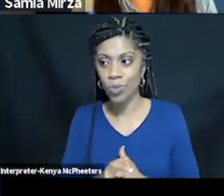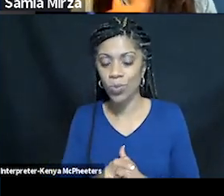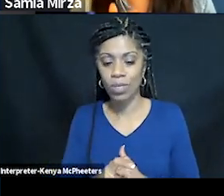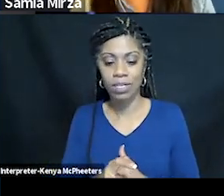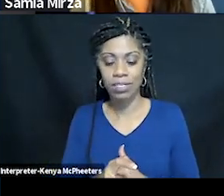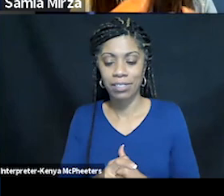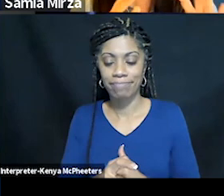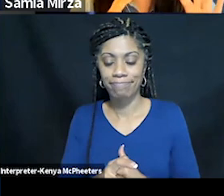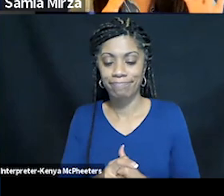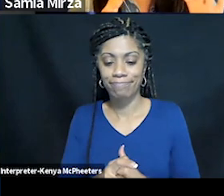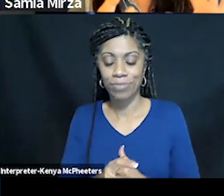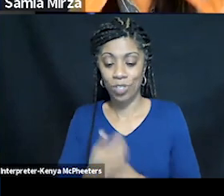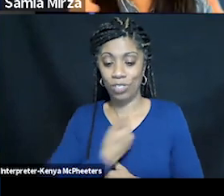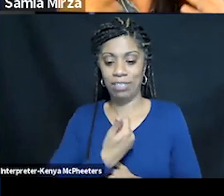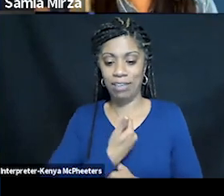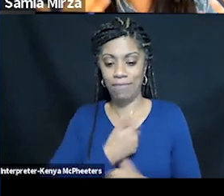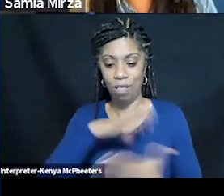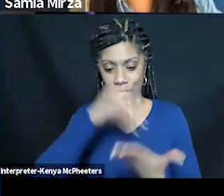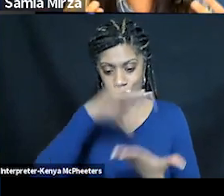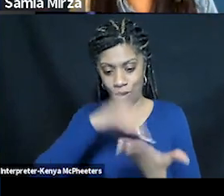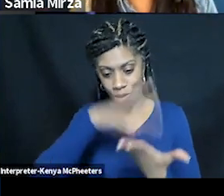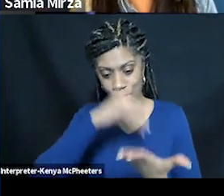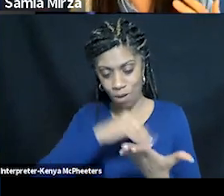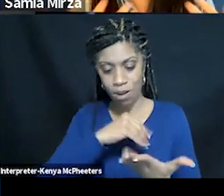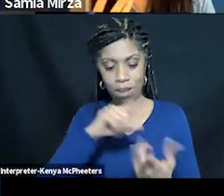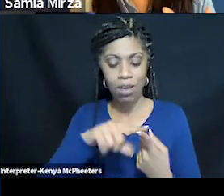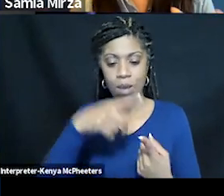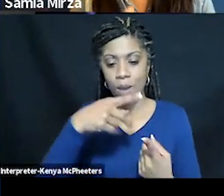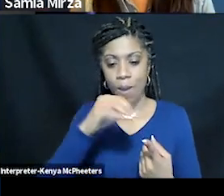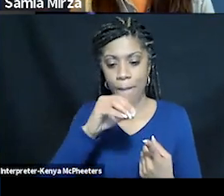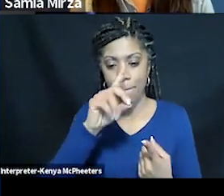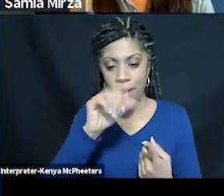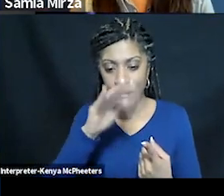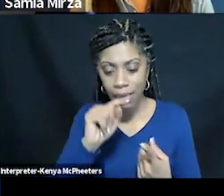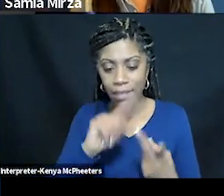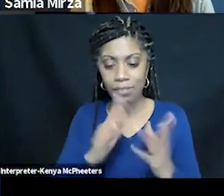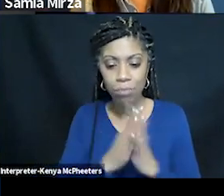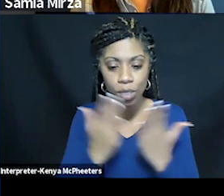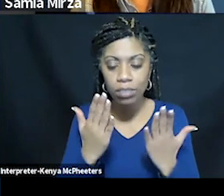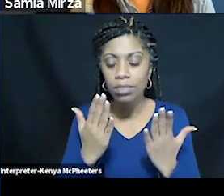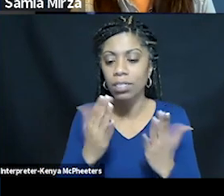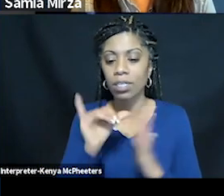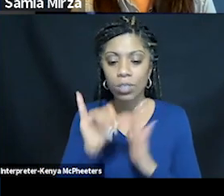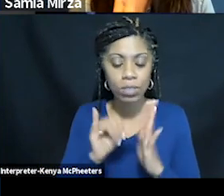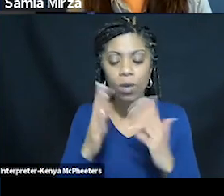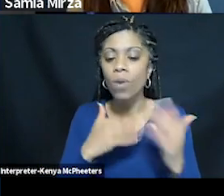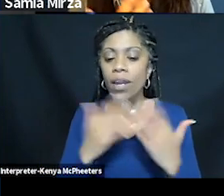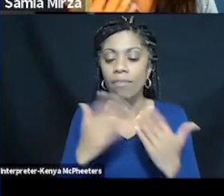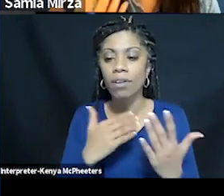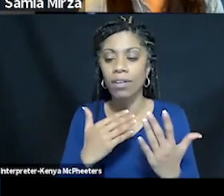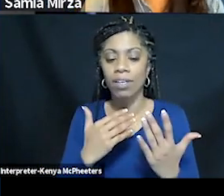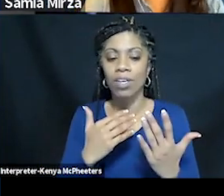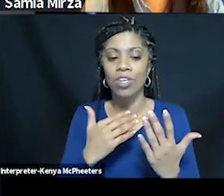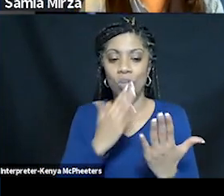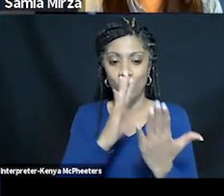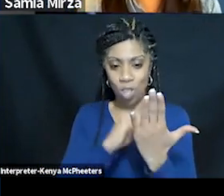read, podcasts, videos, just the more you listen and hear, you're going to better understand what is okay to say and